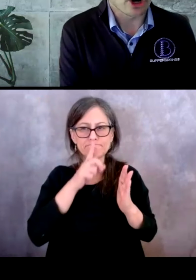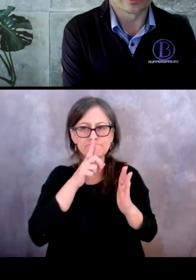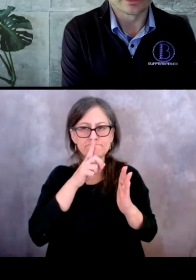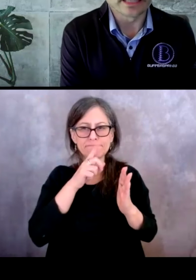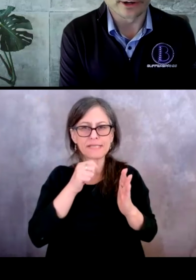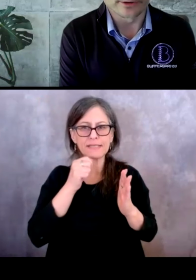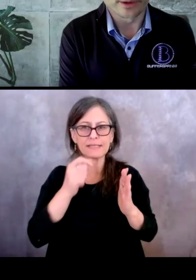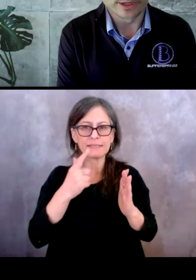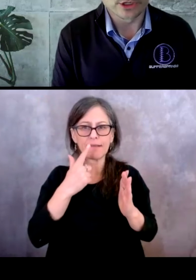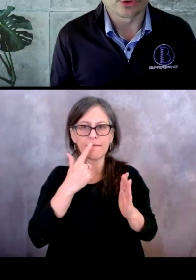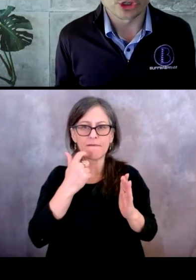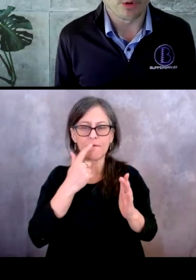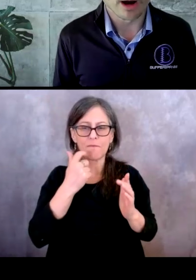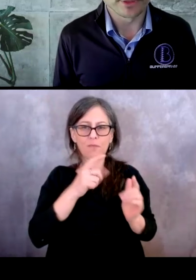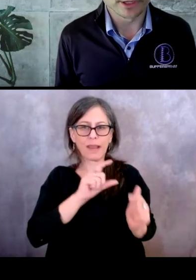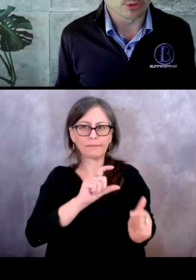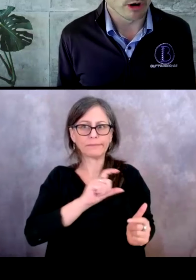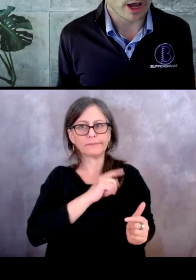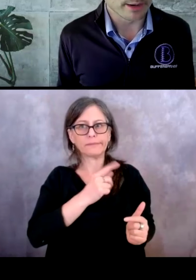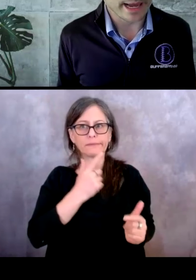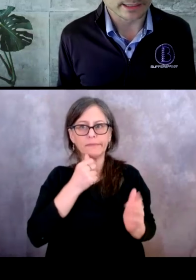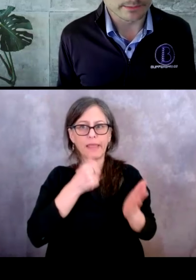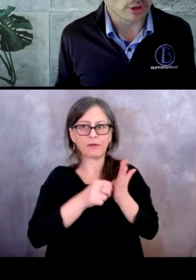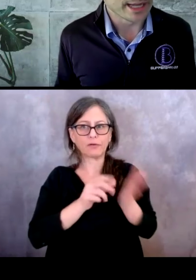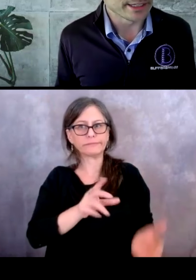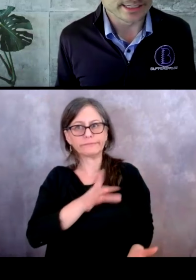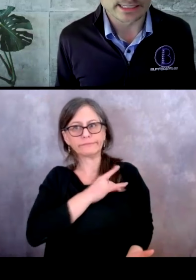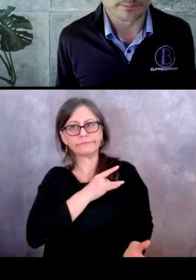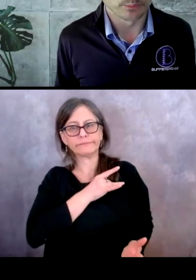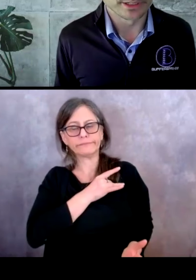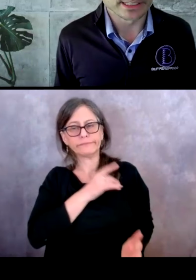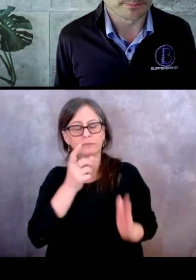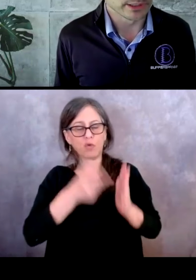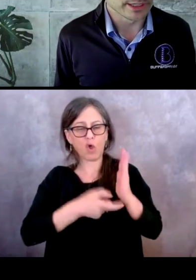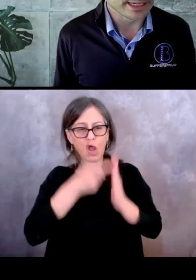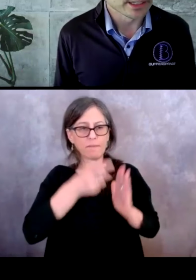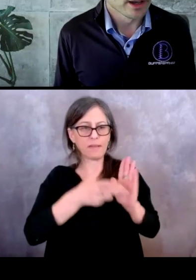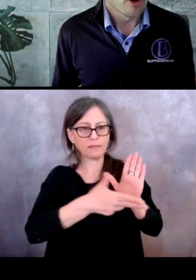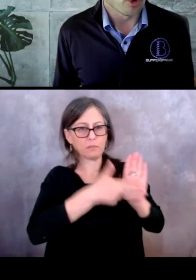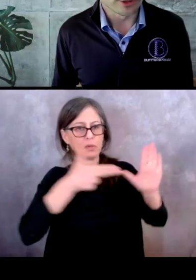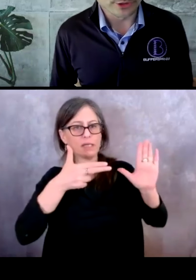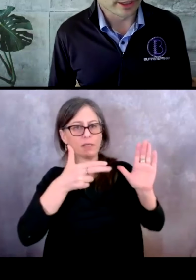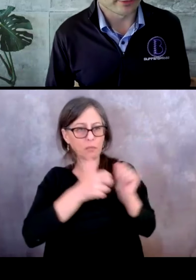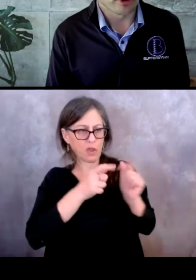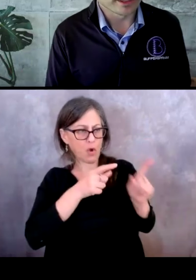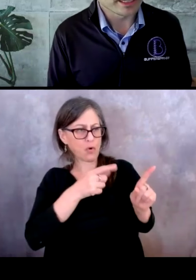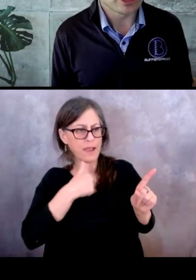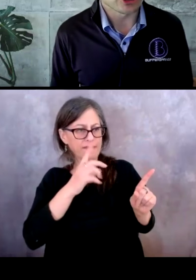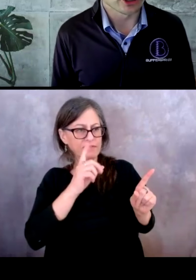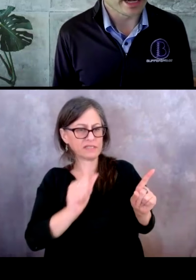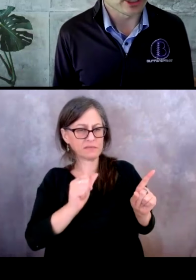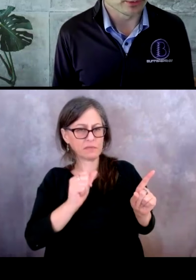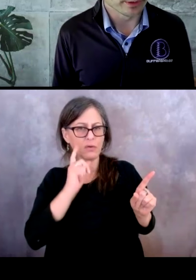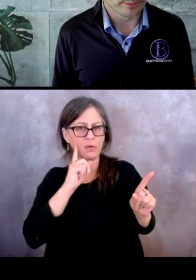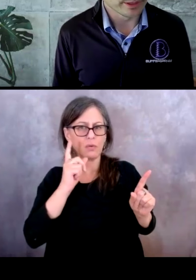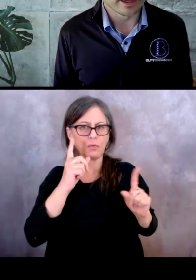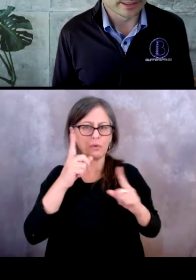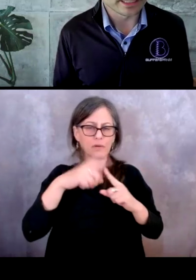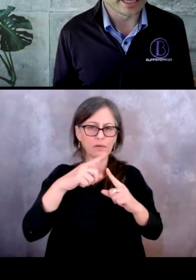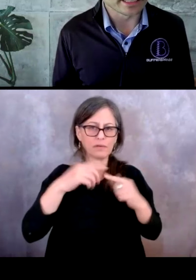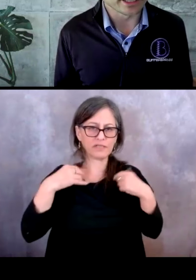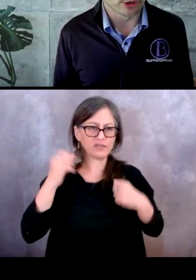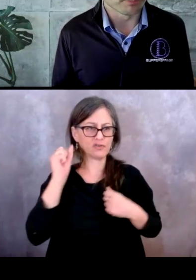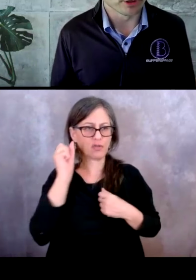wearing a scarlet letter that when you show up that you are automatically branded as someone with disabilities, or that they're going to throw a t-shirt at you